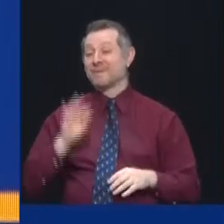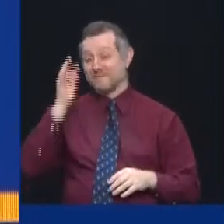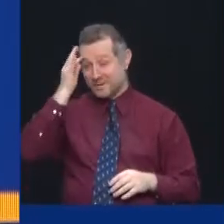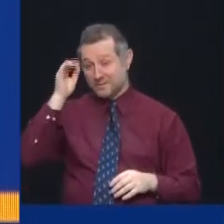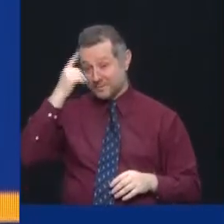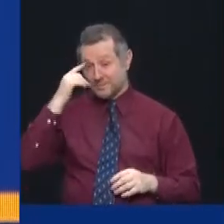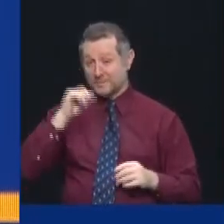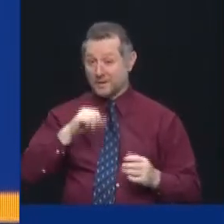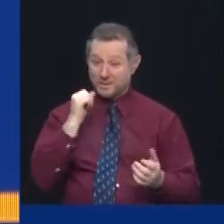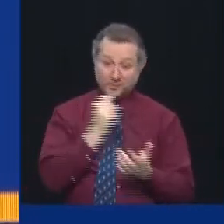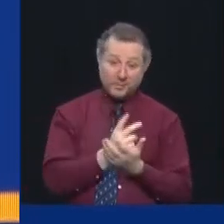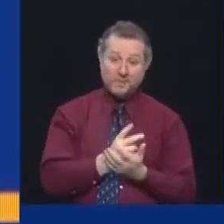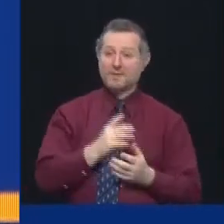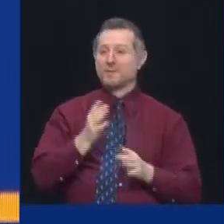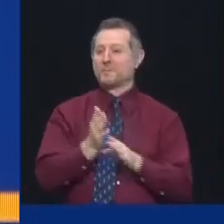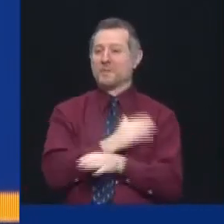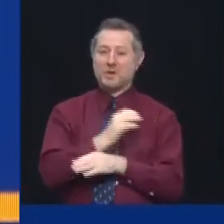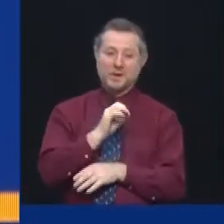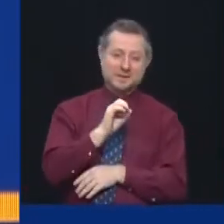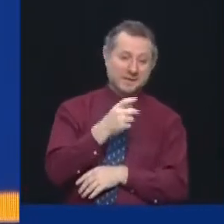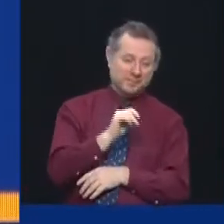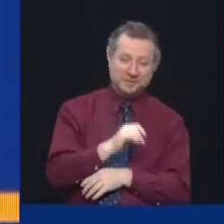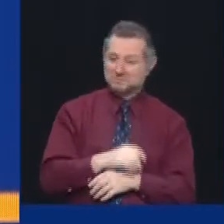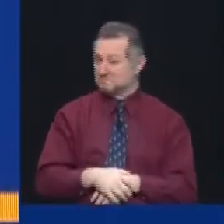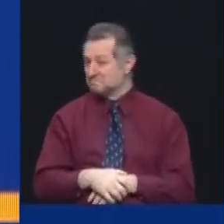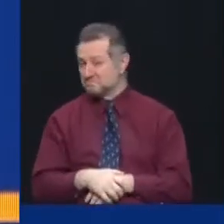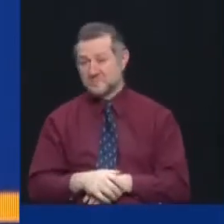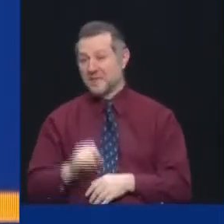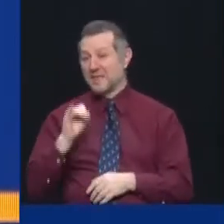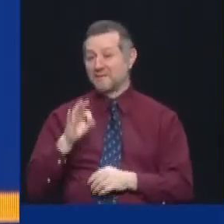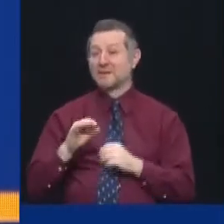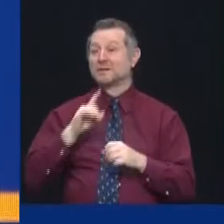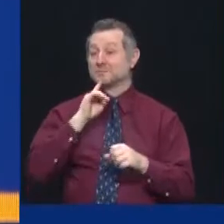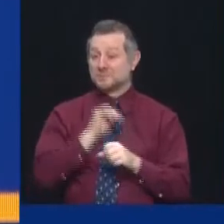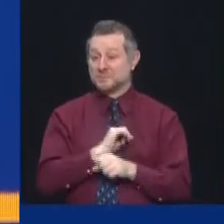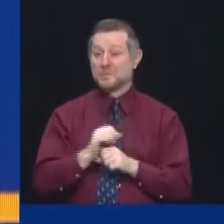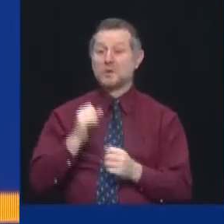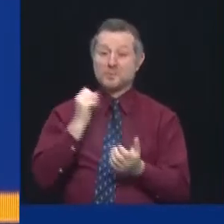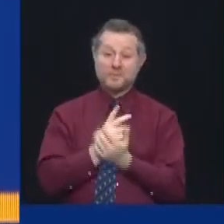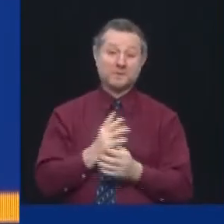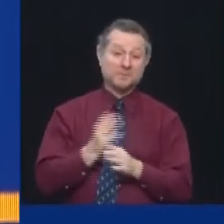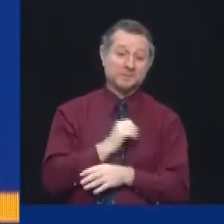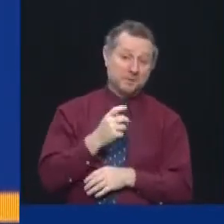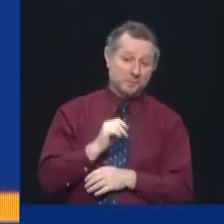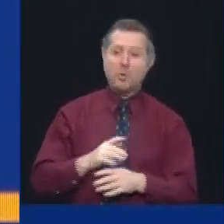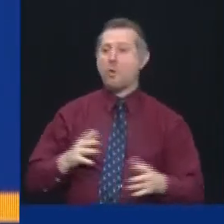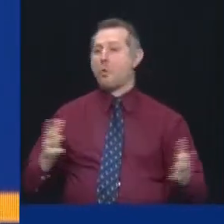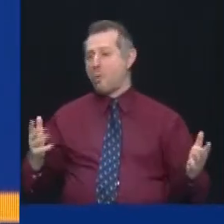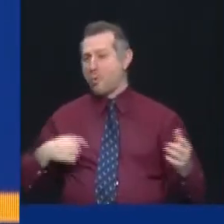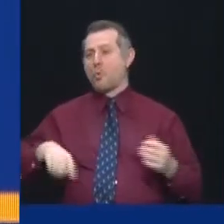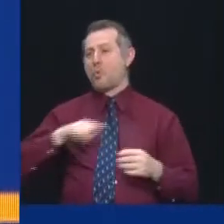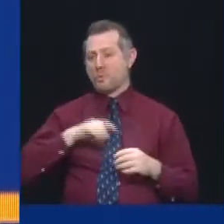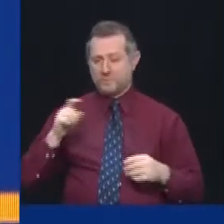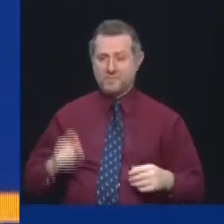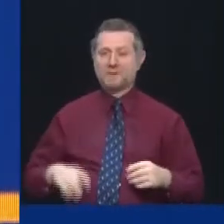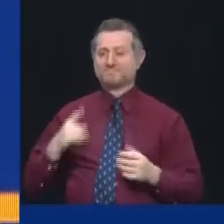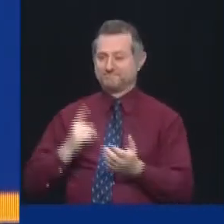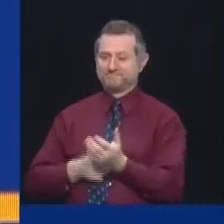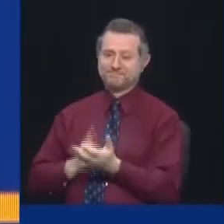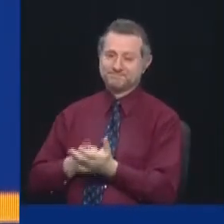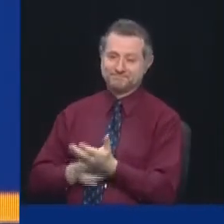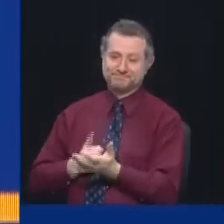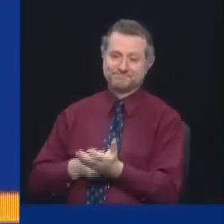And we have $750 million available to do that. But the regions have to come up with their